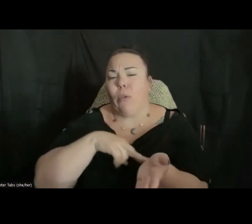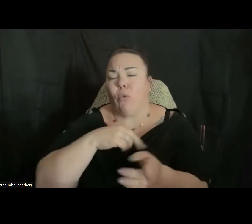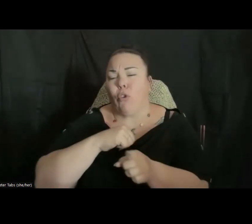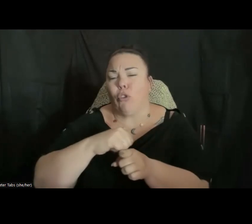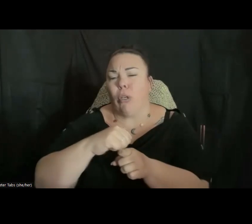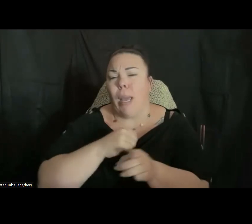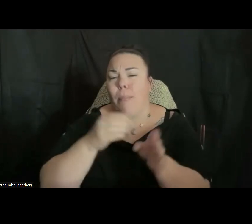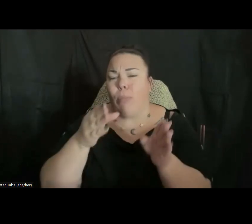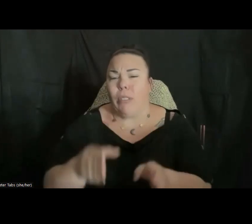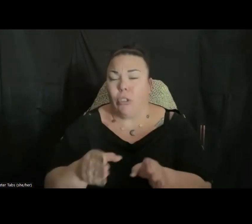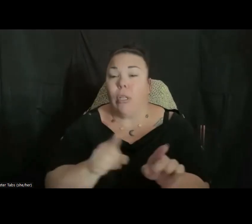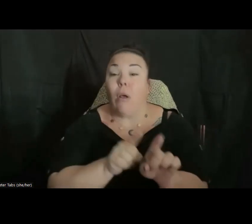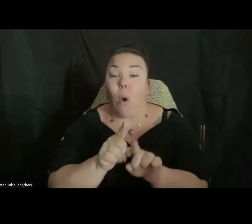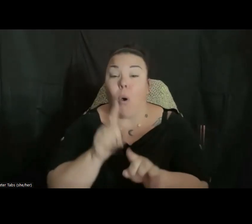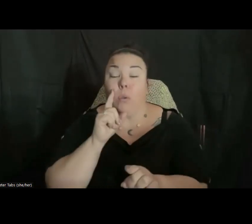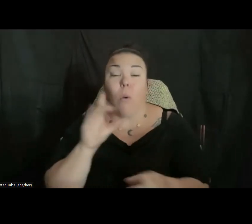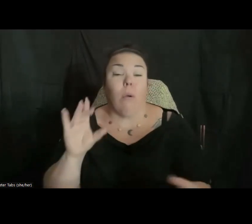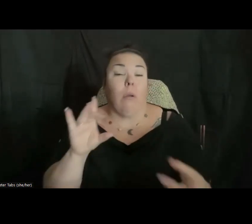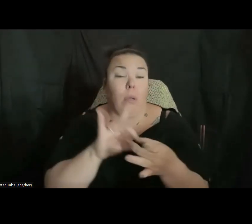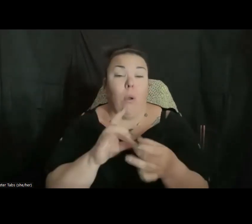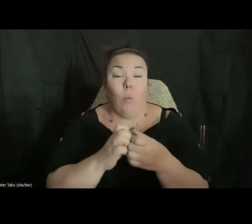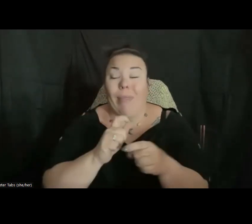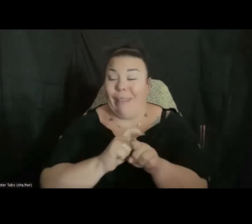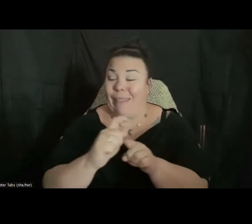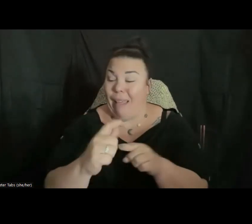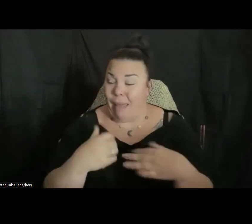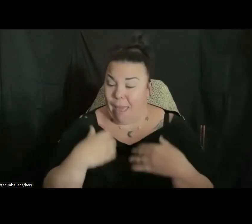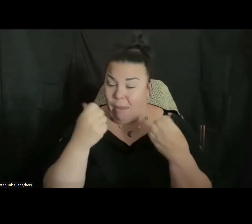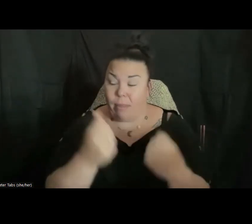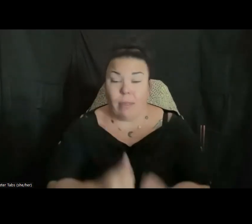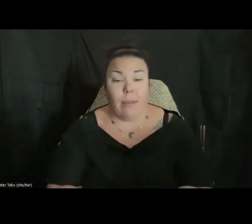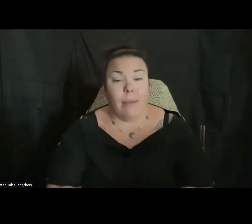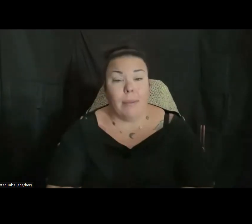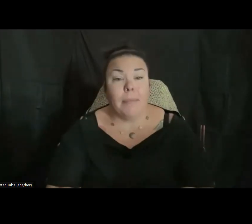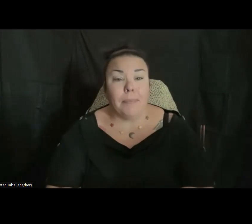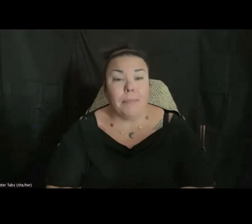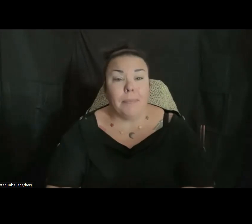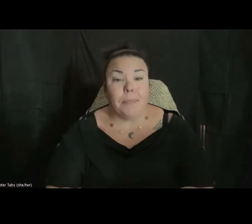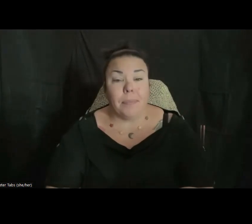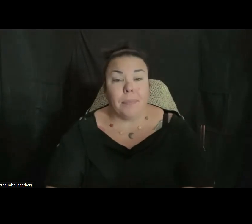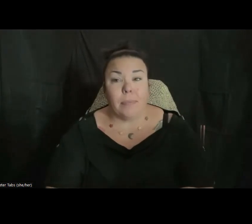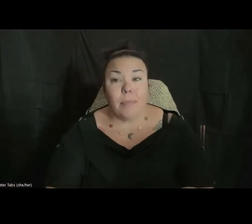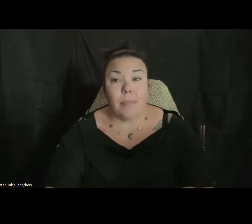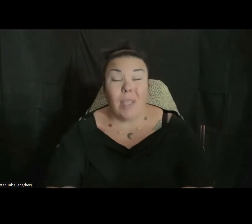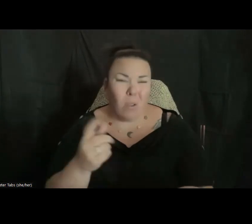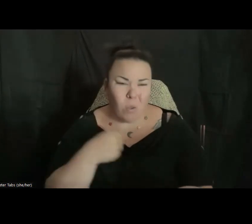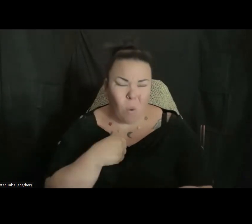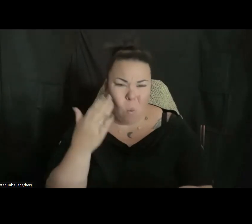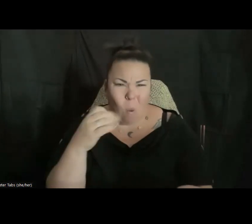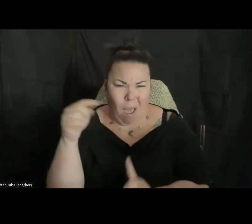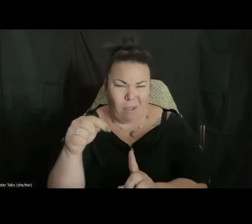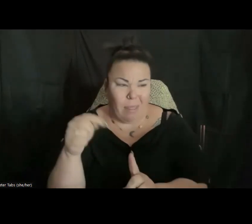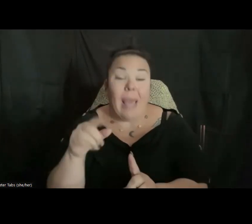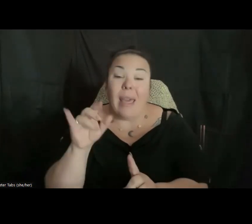telehealth. That allows us to, one, build relationships, but two, we don't have to have a